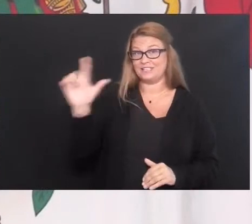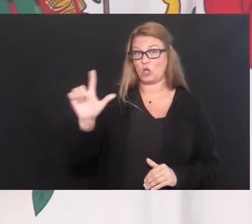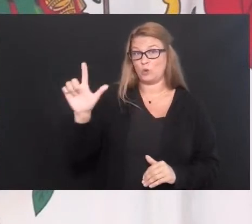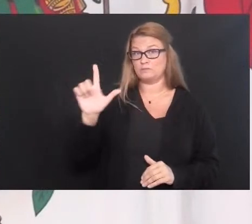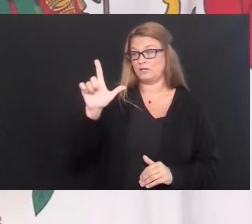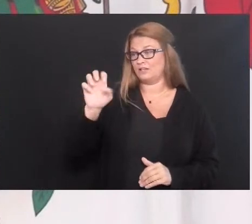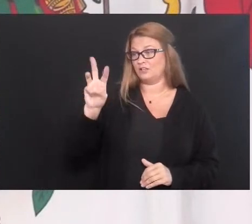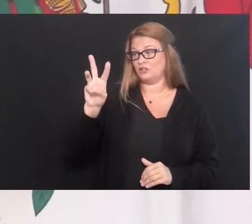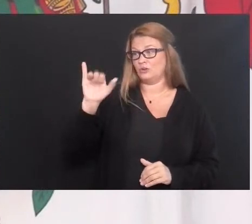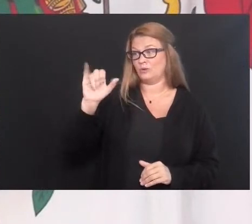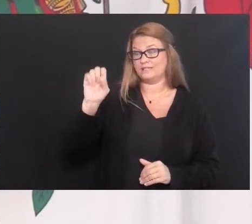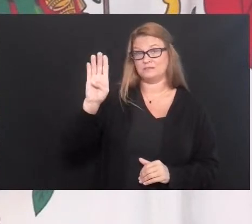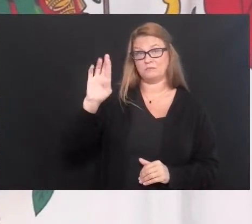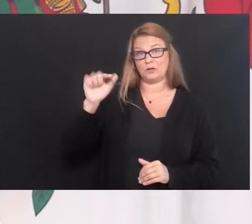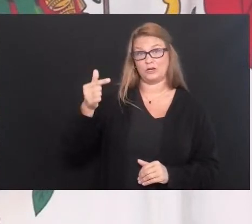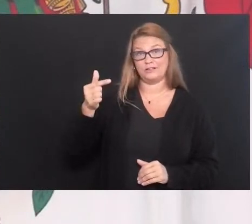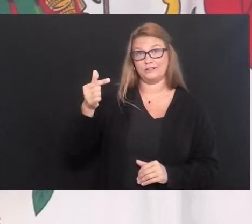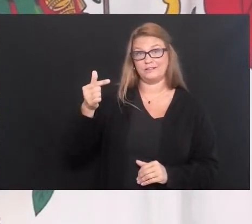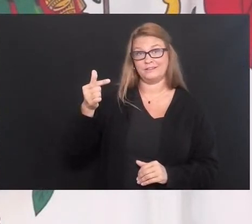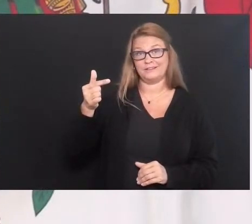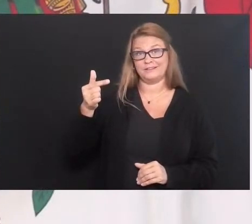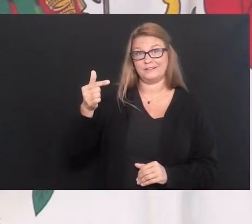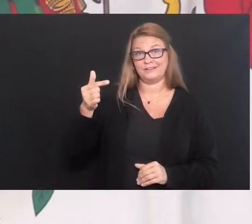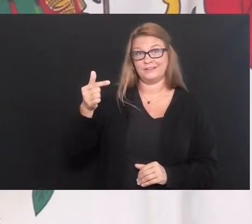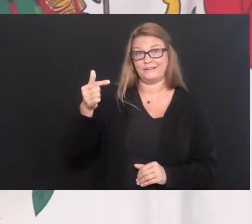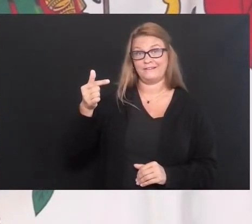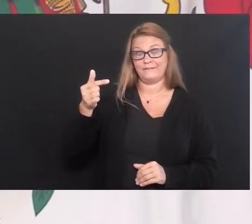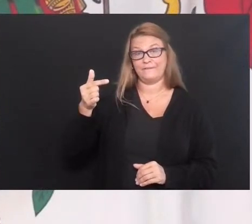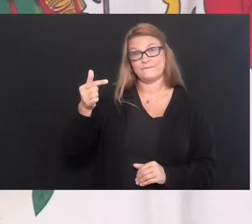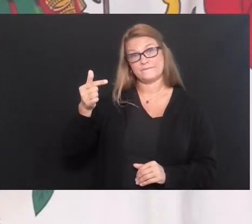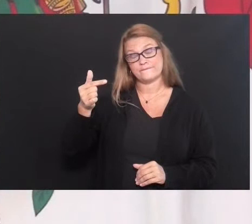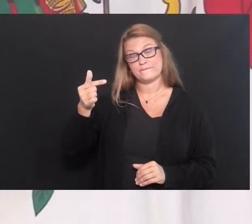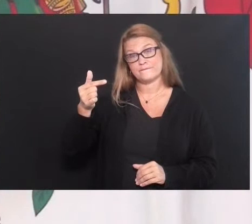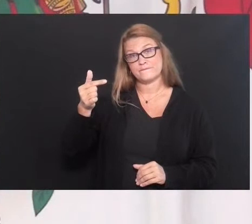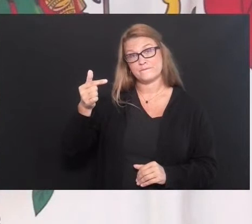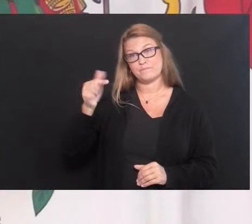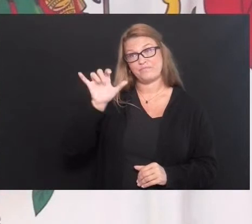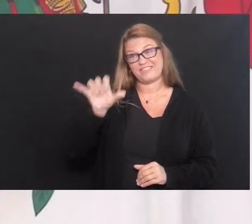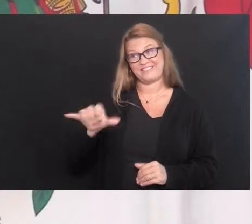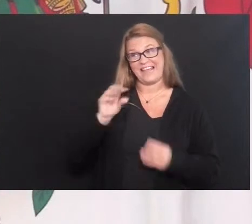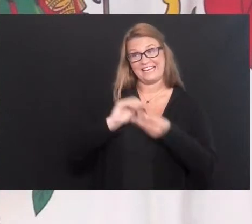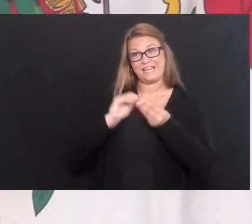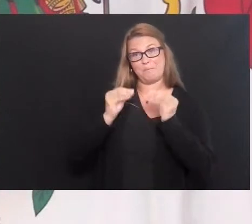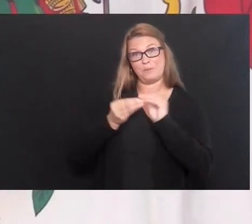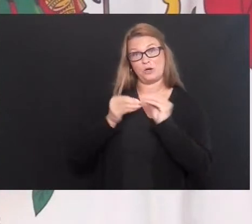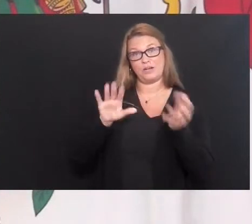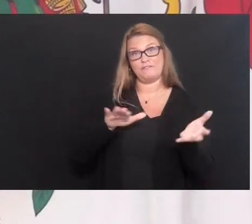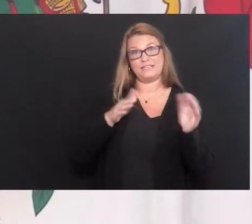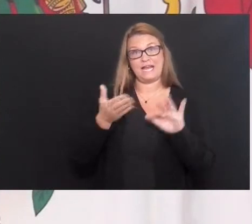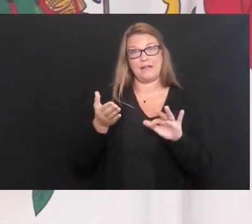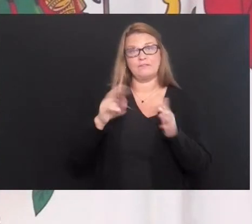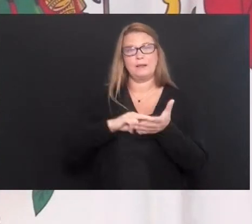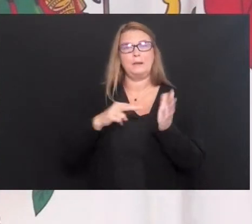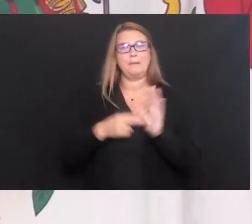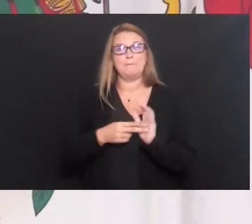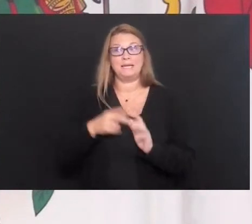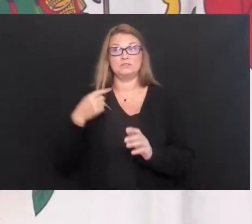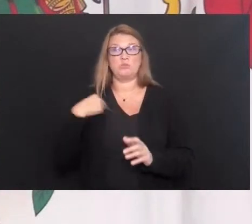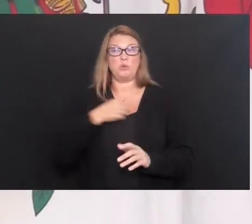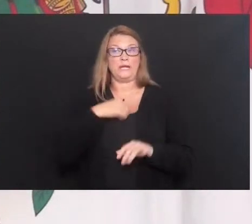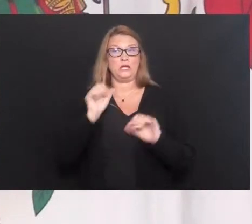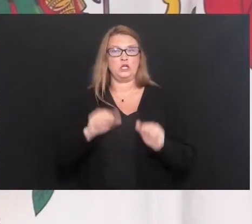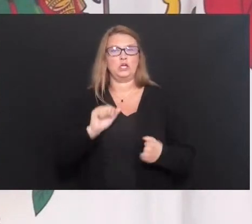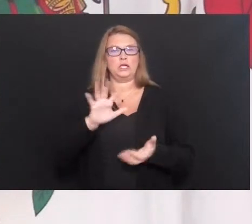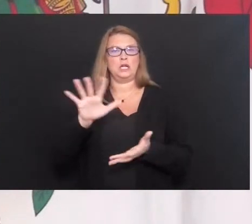Lewisburg, according to Kenny, you know, that number of deaths would wipe out the